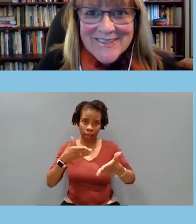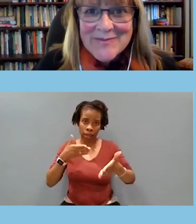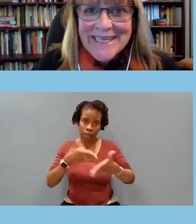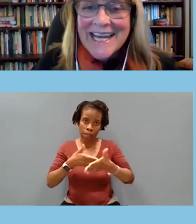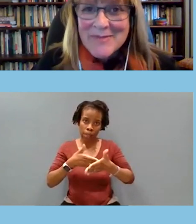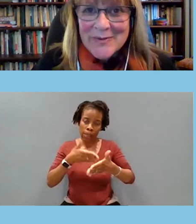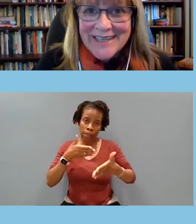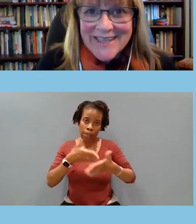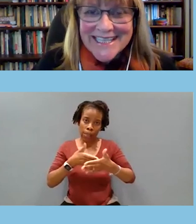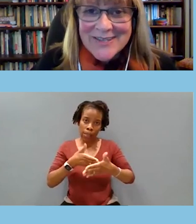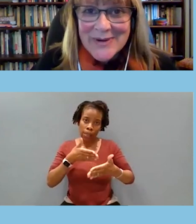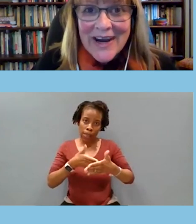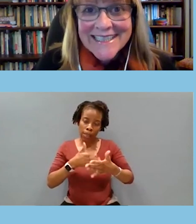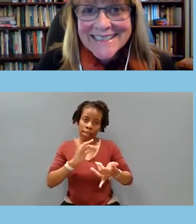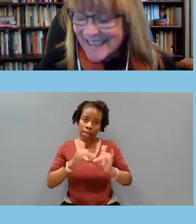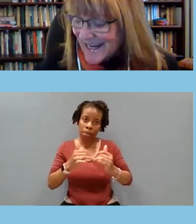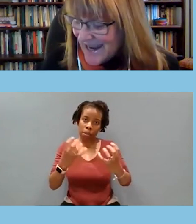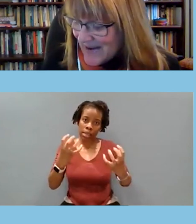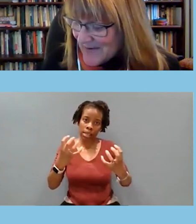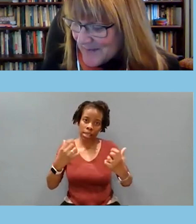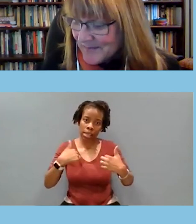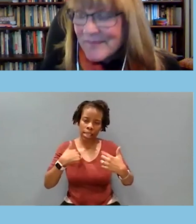me off of Zoom at any moment if it gets too hot.